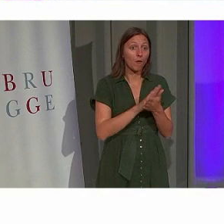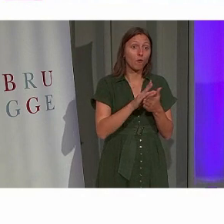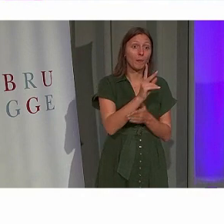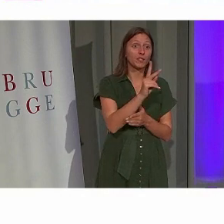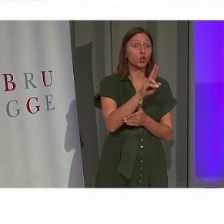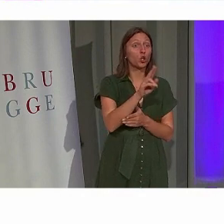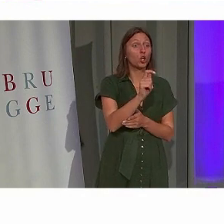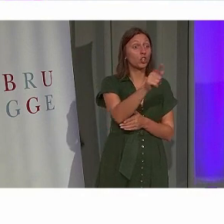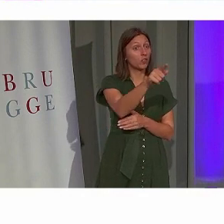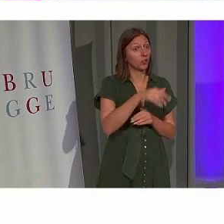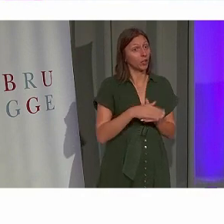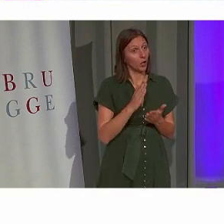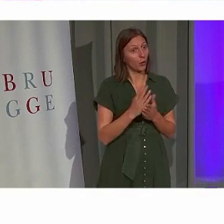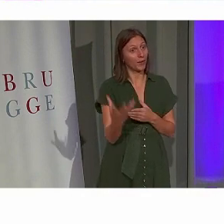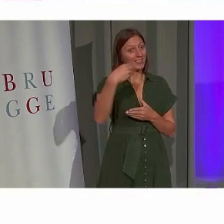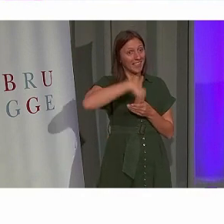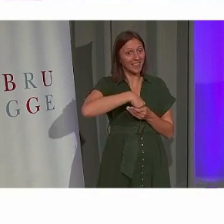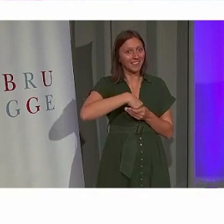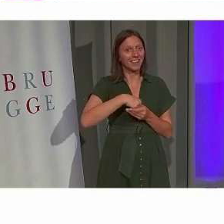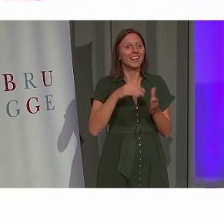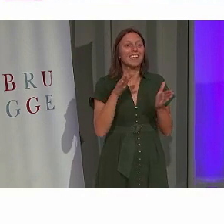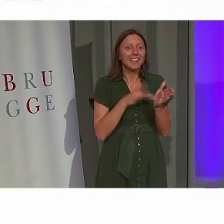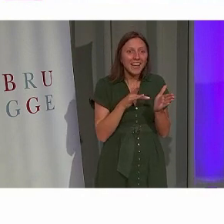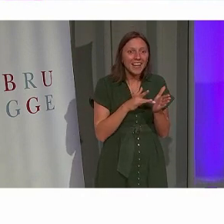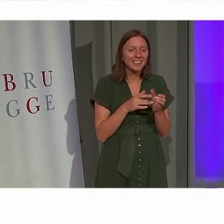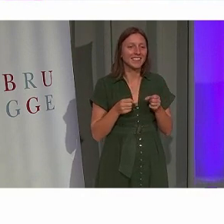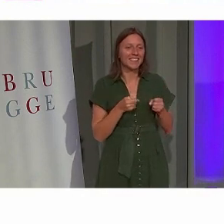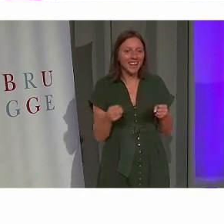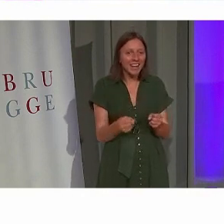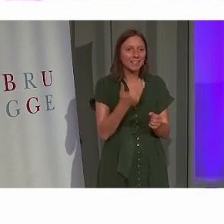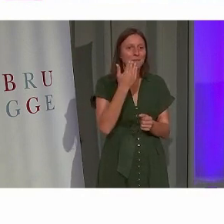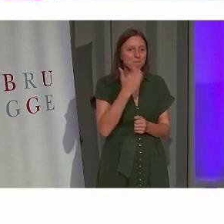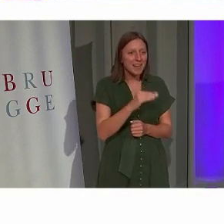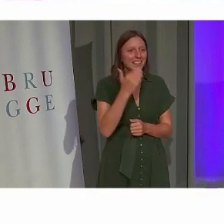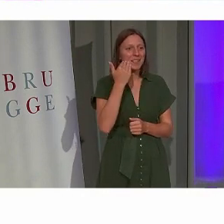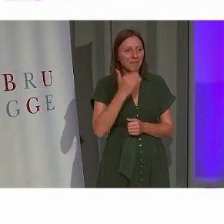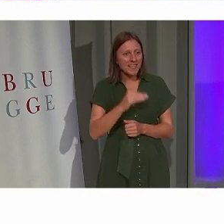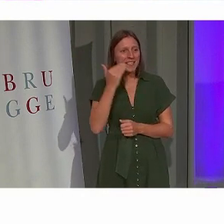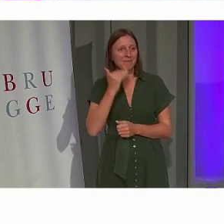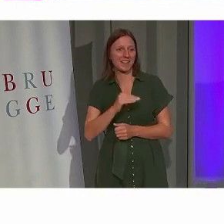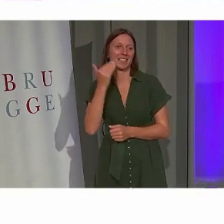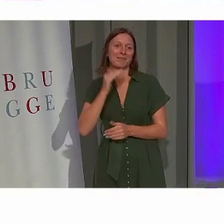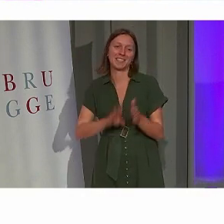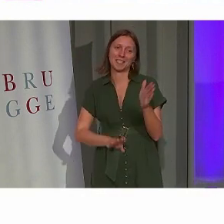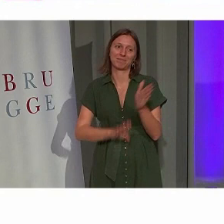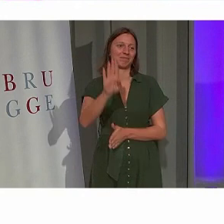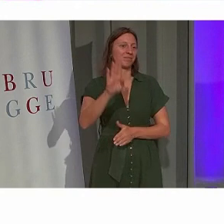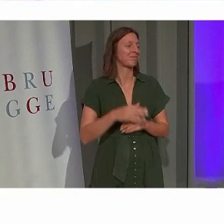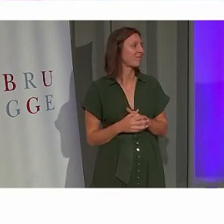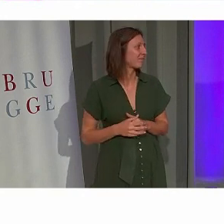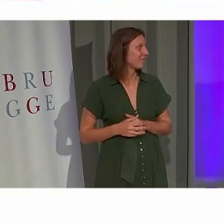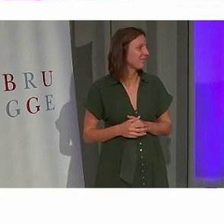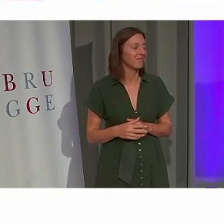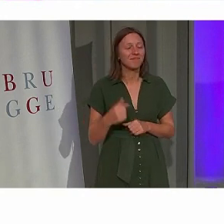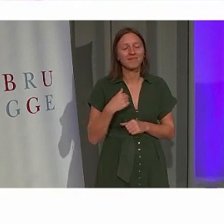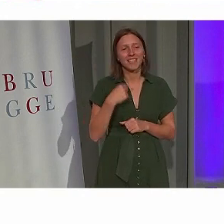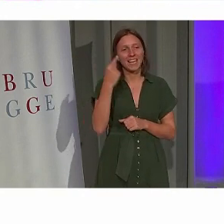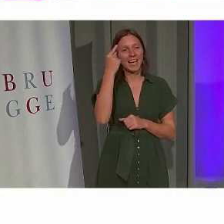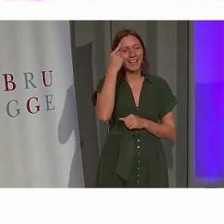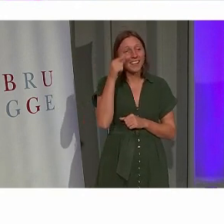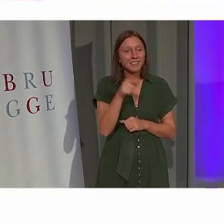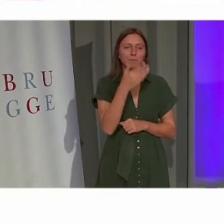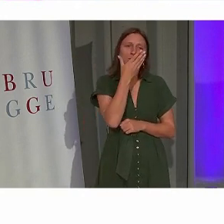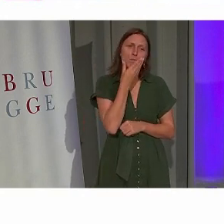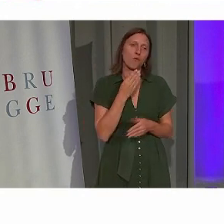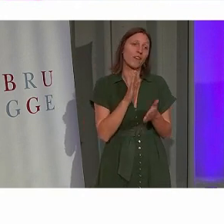Kurt, for example, advised us so we could come up with a